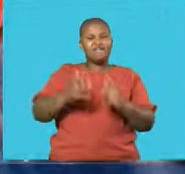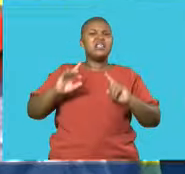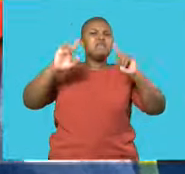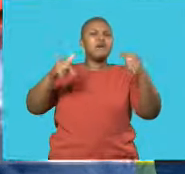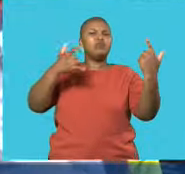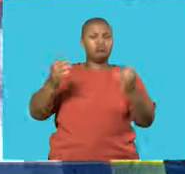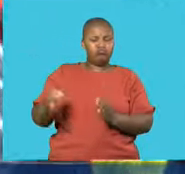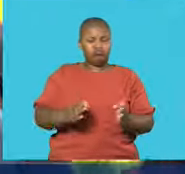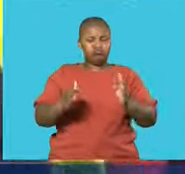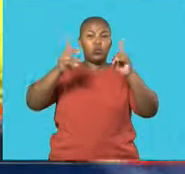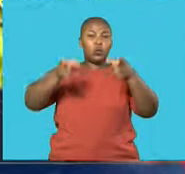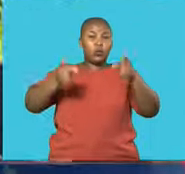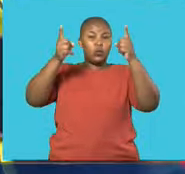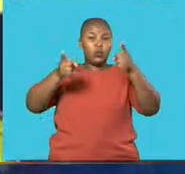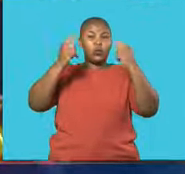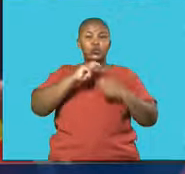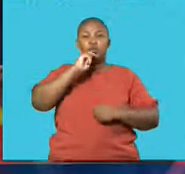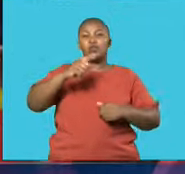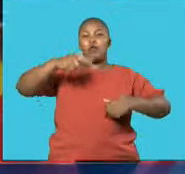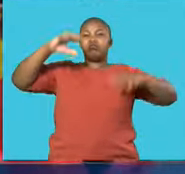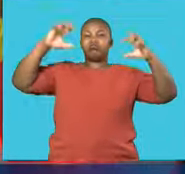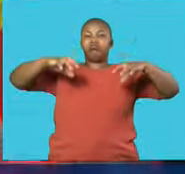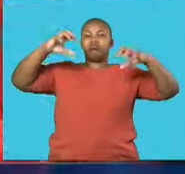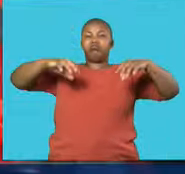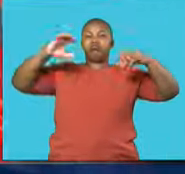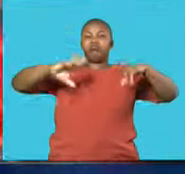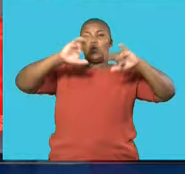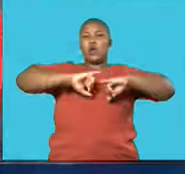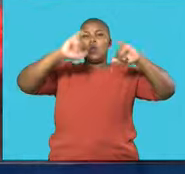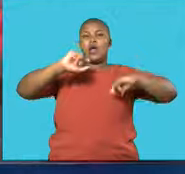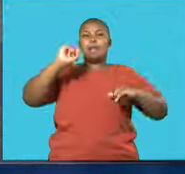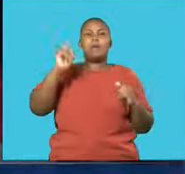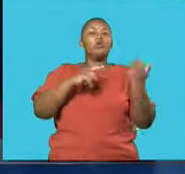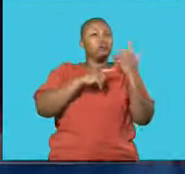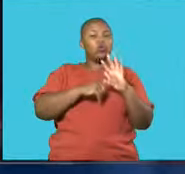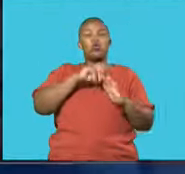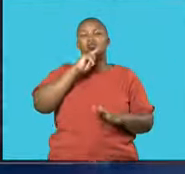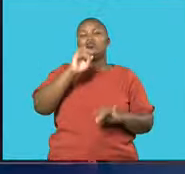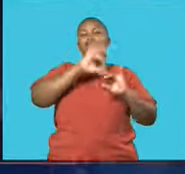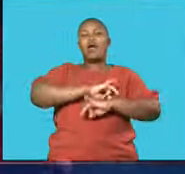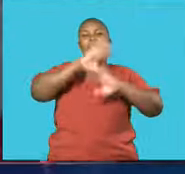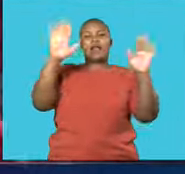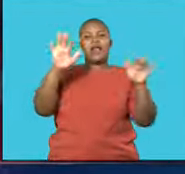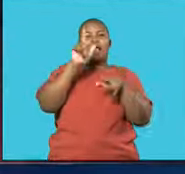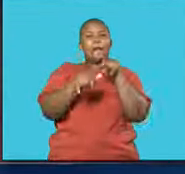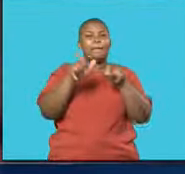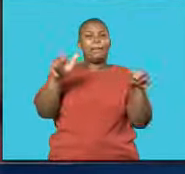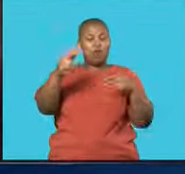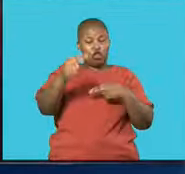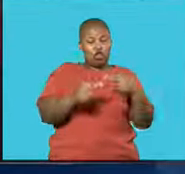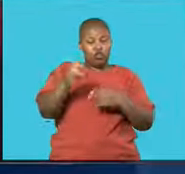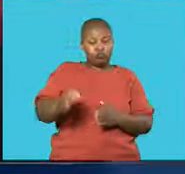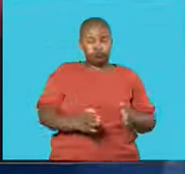kumfulo nomngozi kakhulu ngezikhathi zezimvula ezinamandla uJukskei nokuvele kwakhanya bha ukuthi ke iza kamuze sondelena